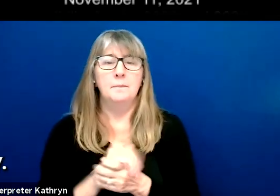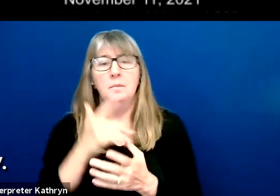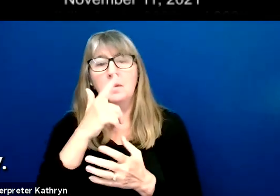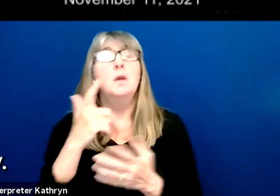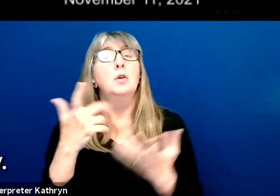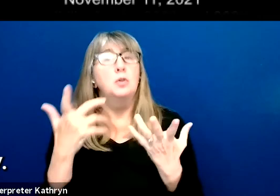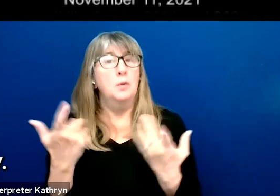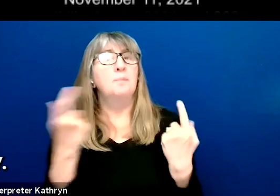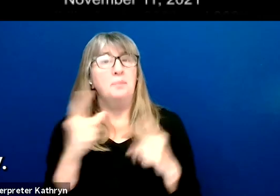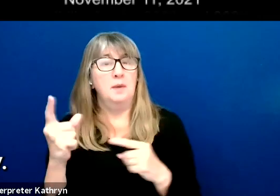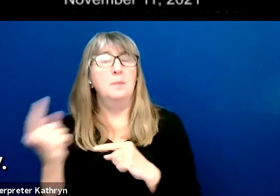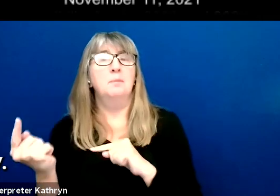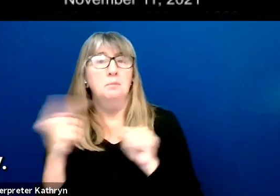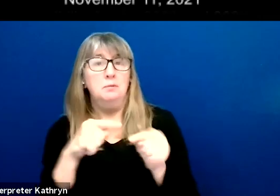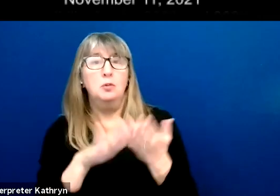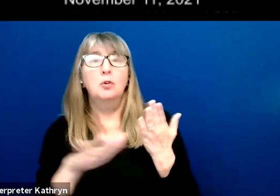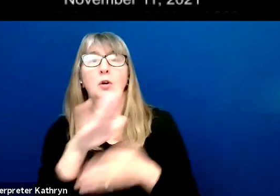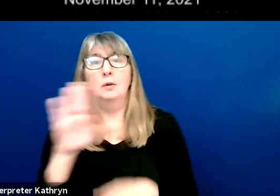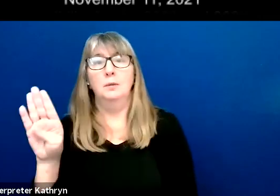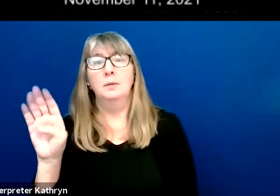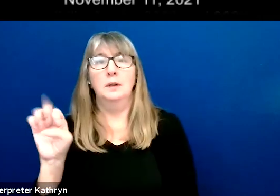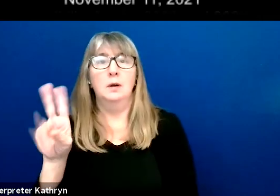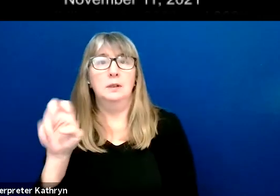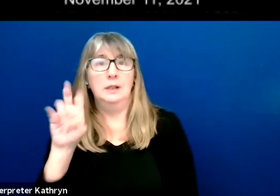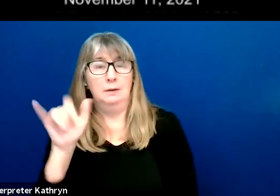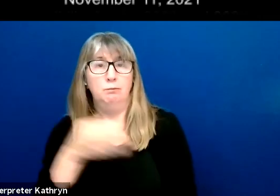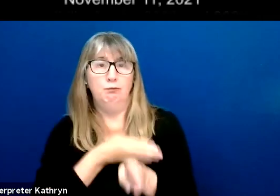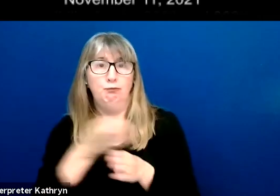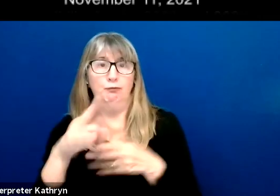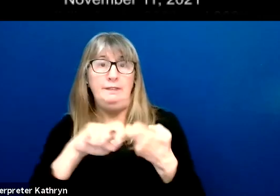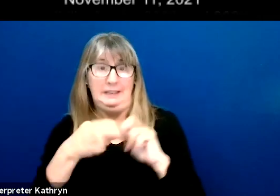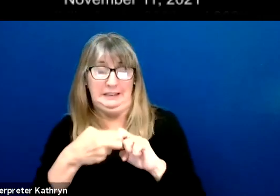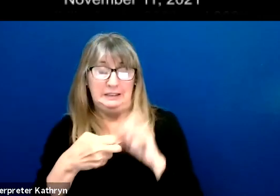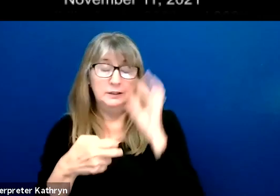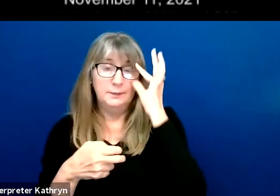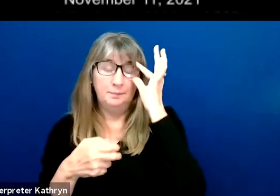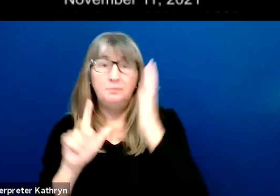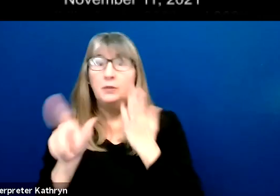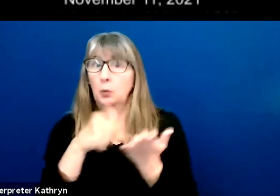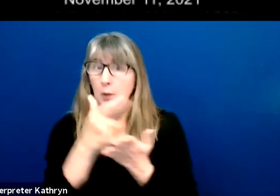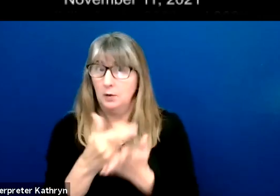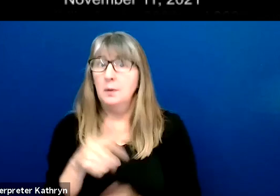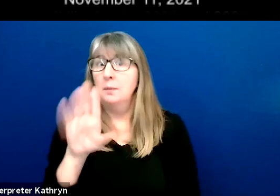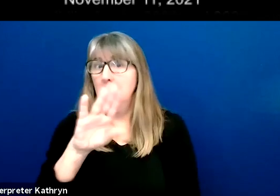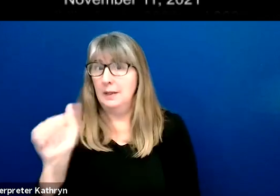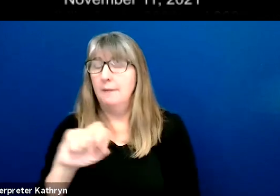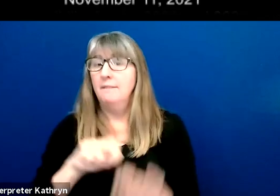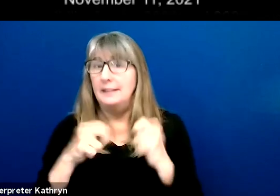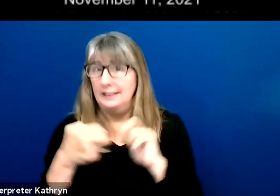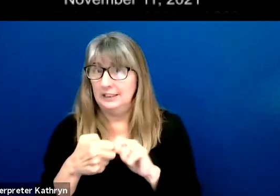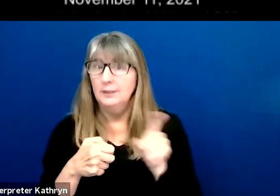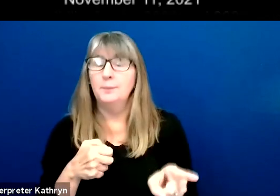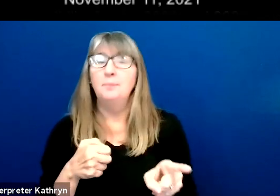Berkeley as a physics student. I wanted to study. I did study. I graduated from Berkeley with a BA in physics, and